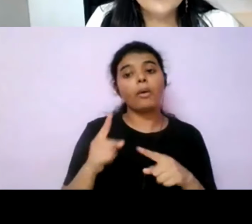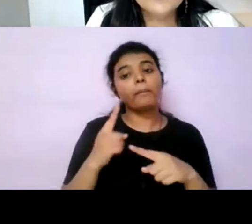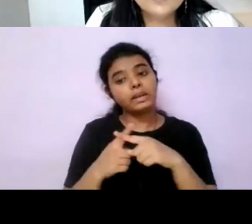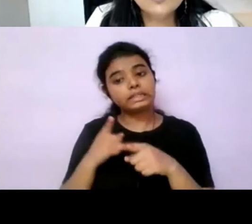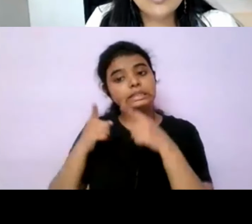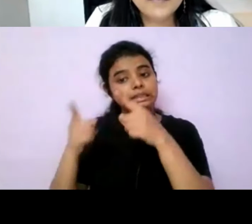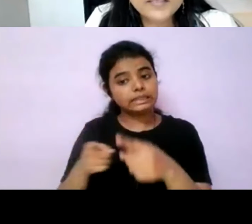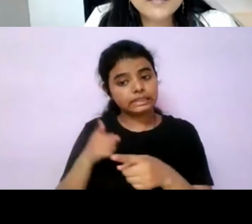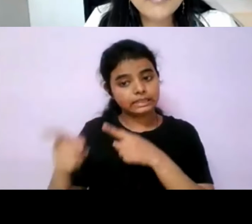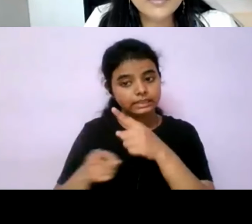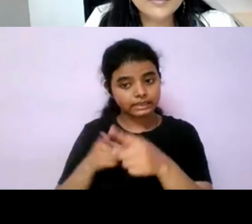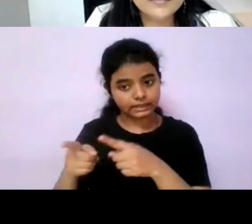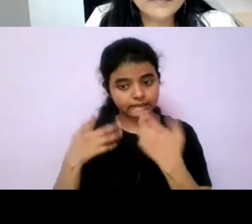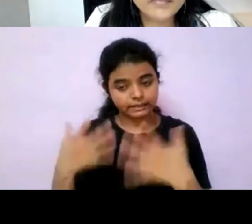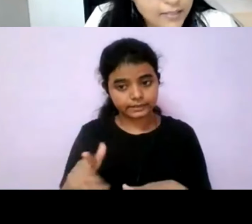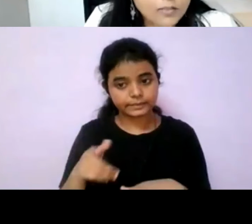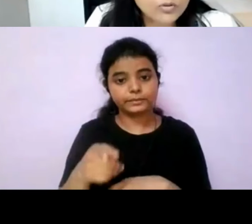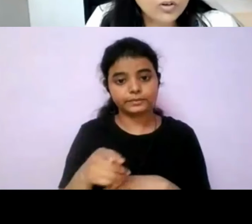of